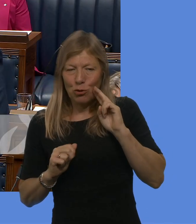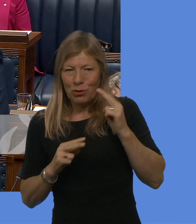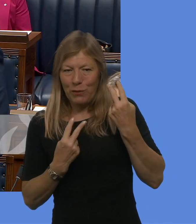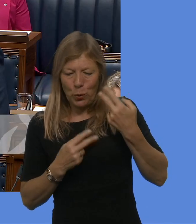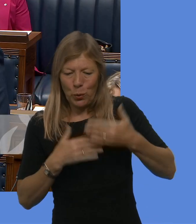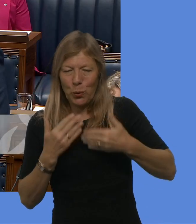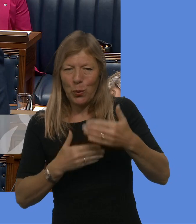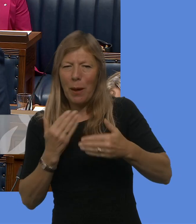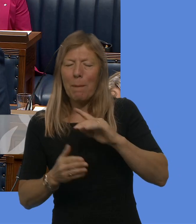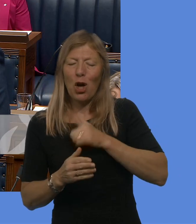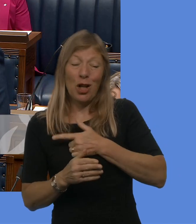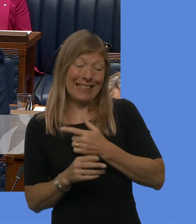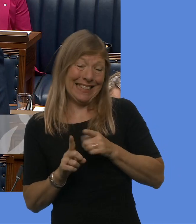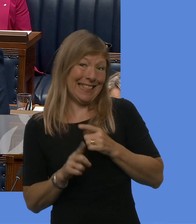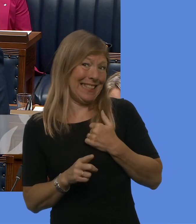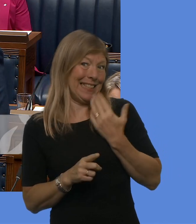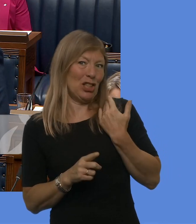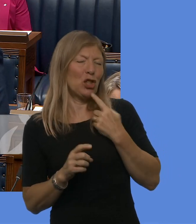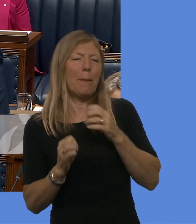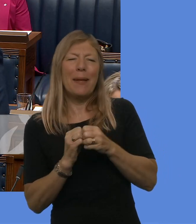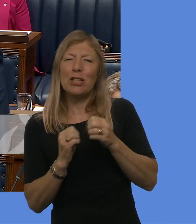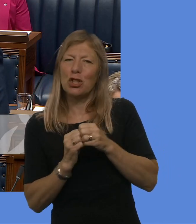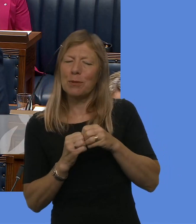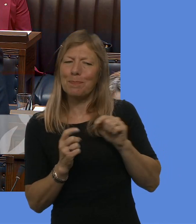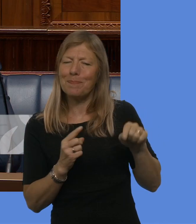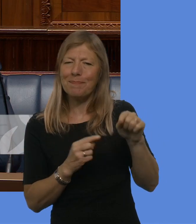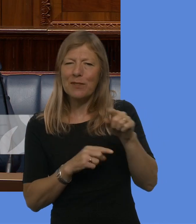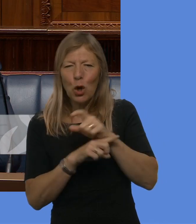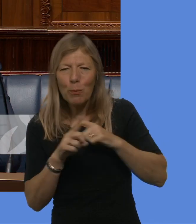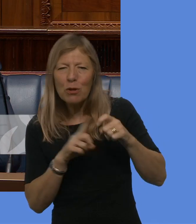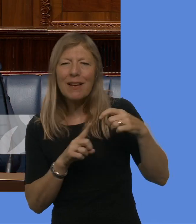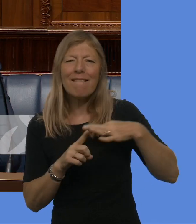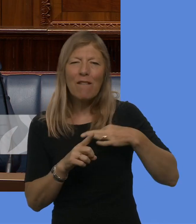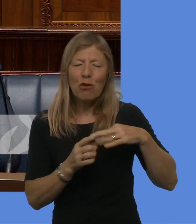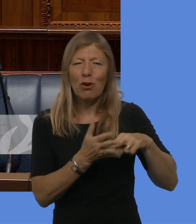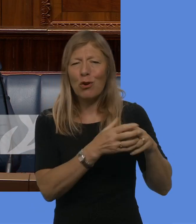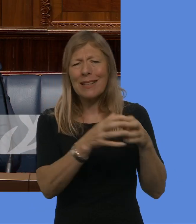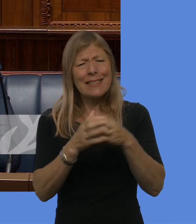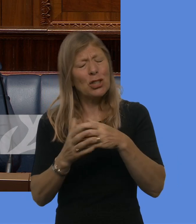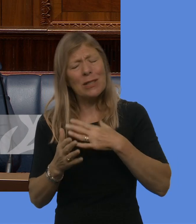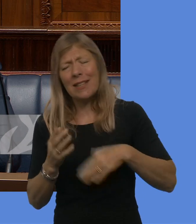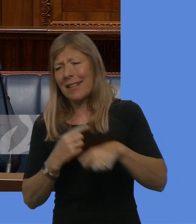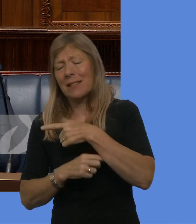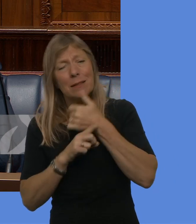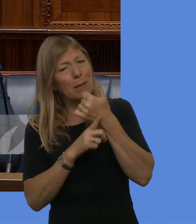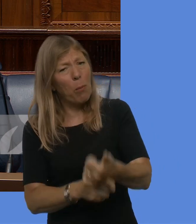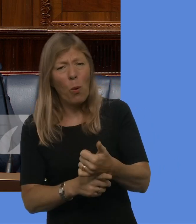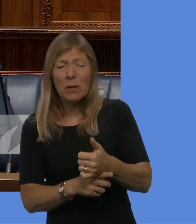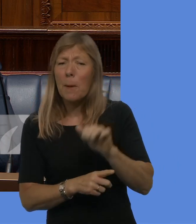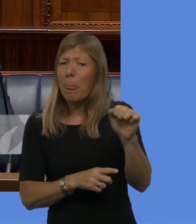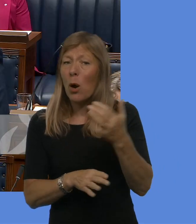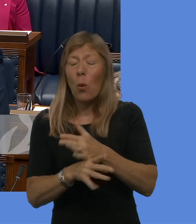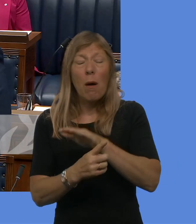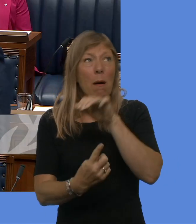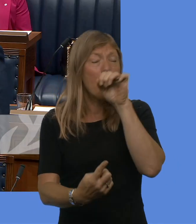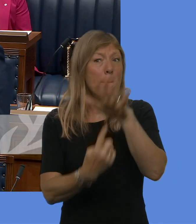outlined, because we do need to support those community and voluntary youth organisations. They do incredibly important work, and it's important